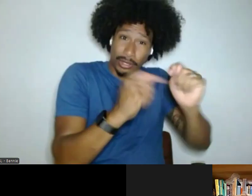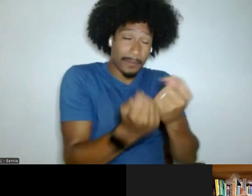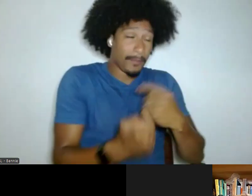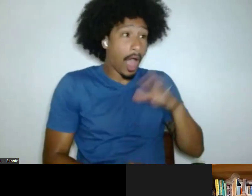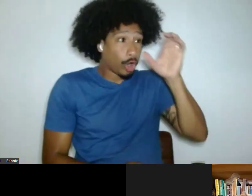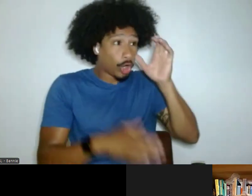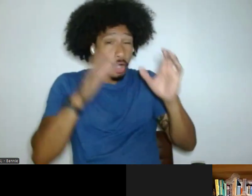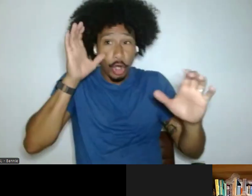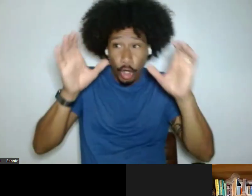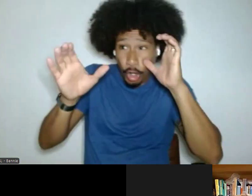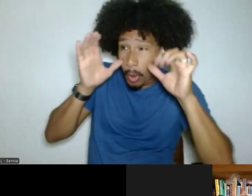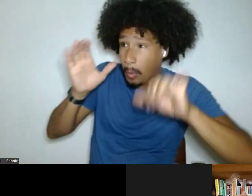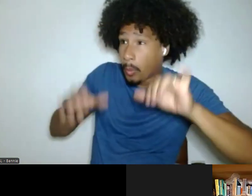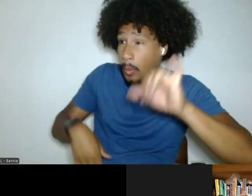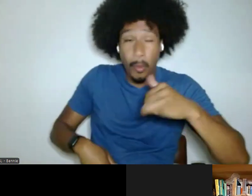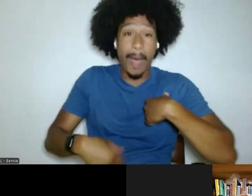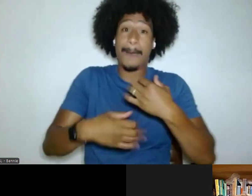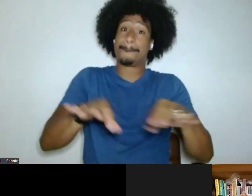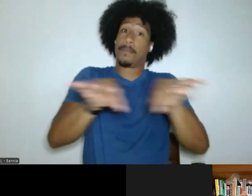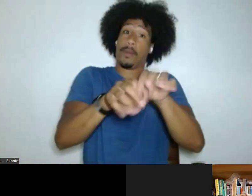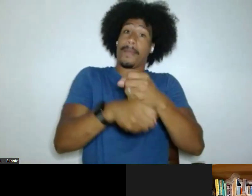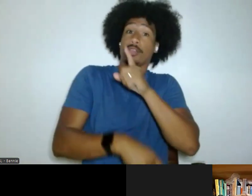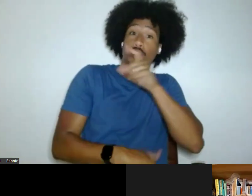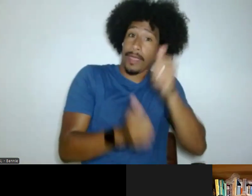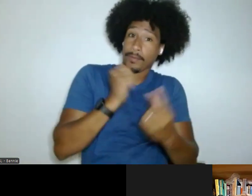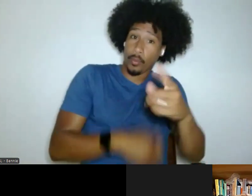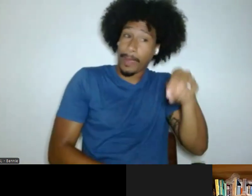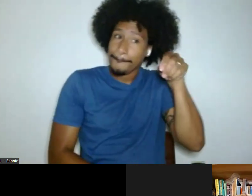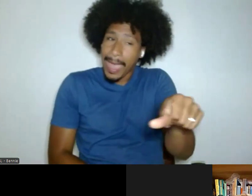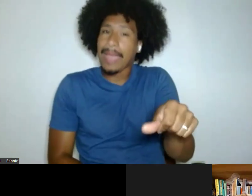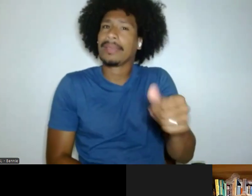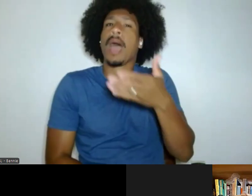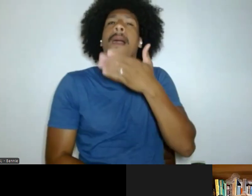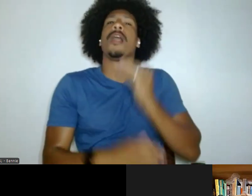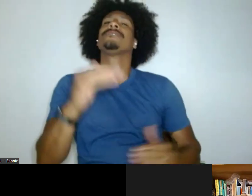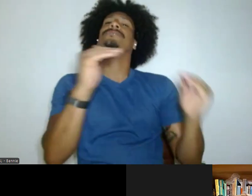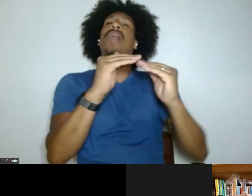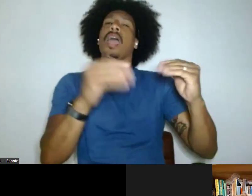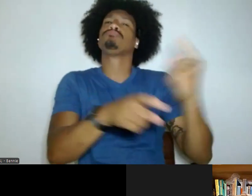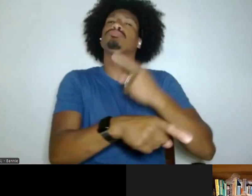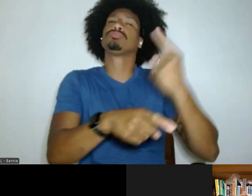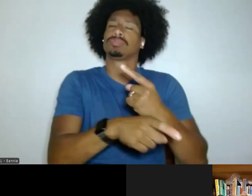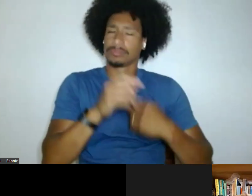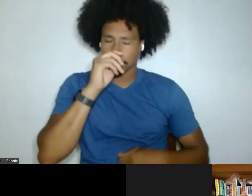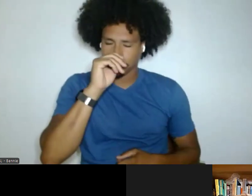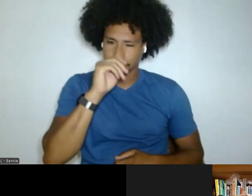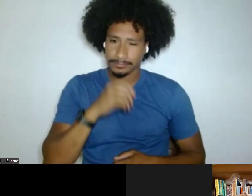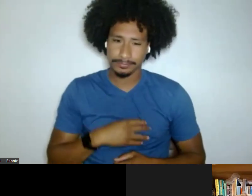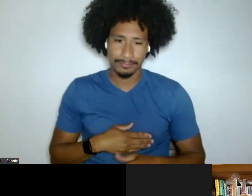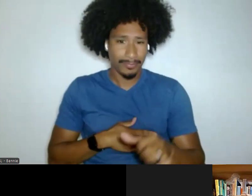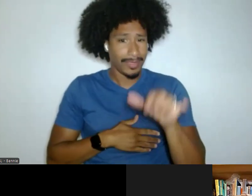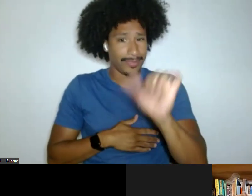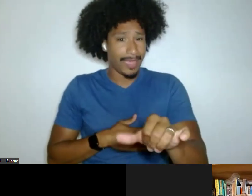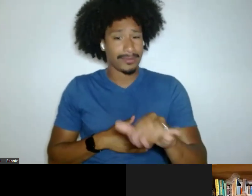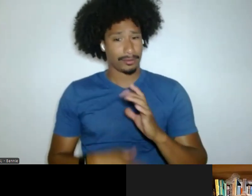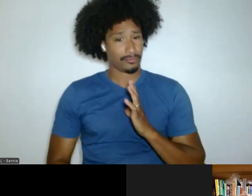I get to make sure everyone gets paid, even better than that. And that's good. But, like, I've been